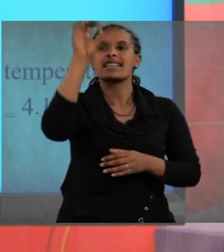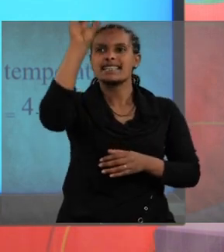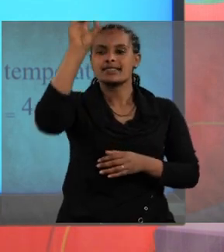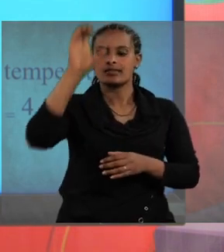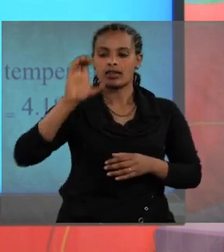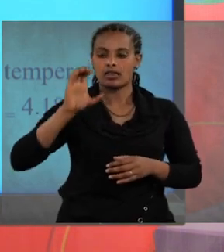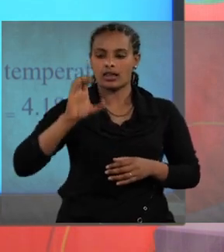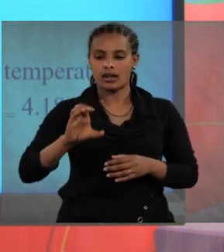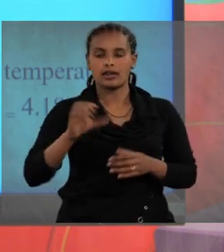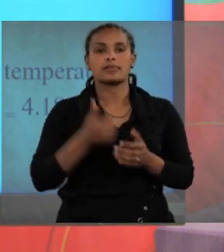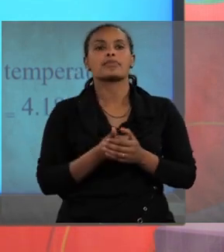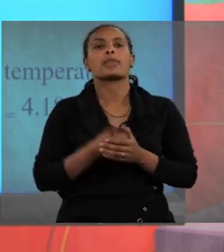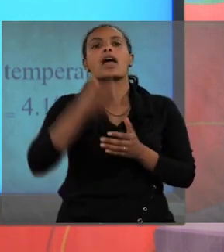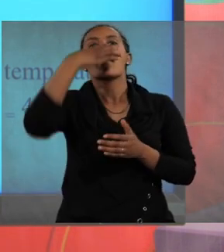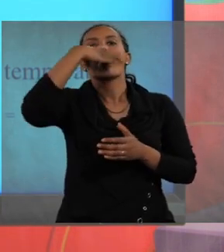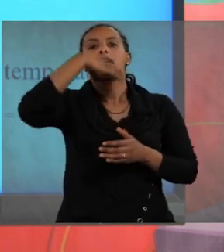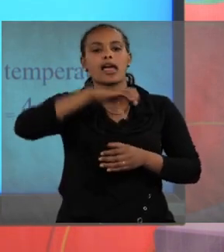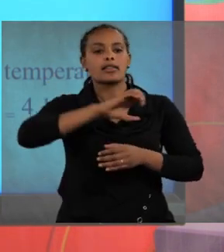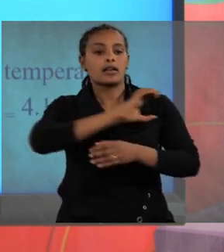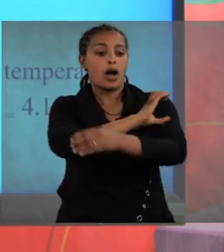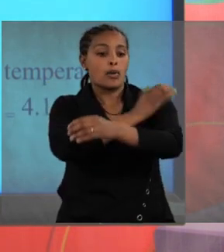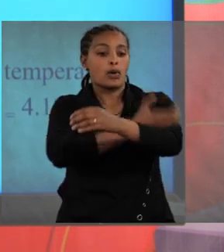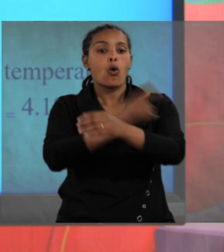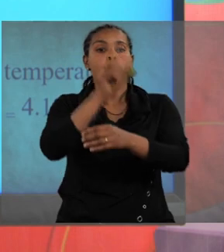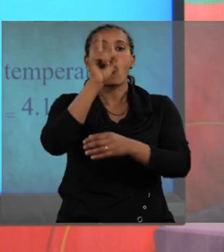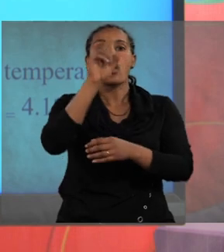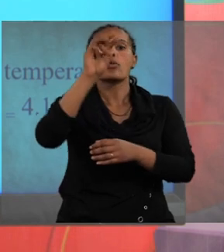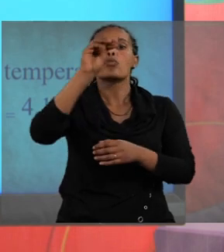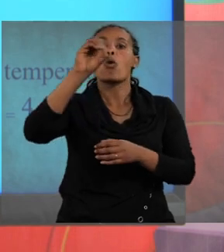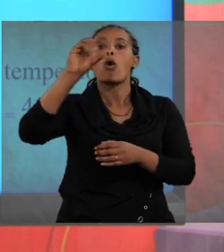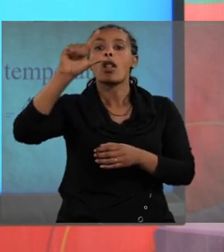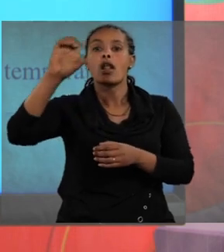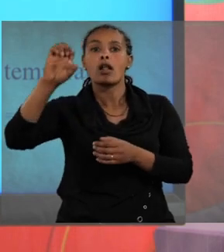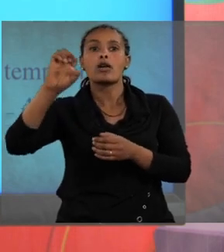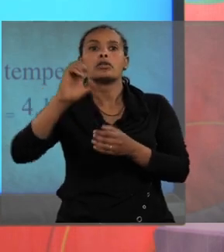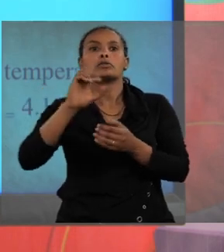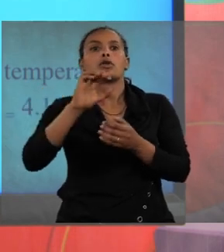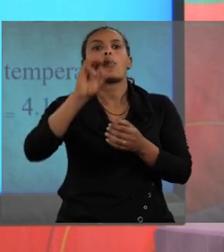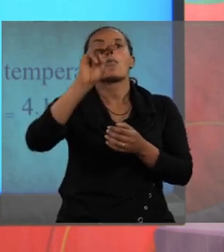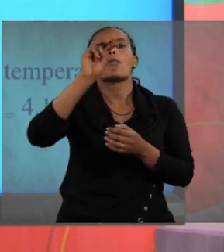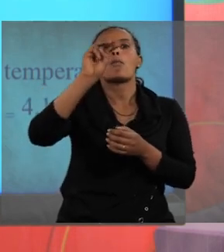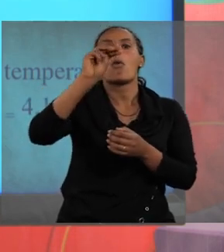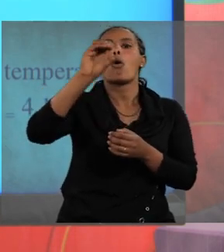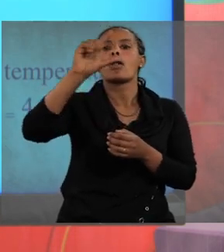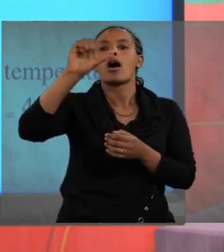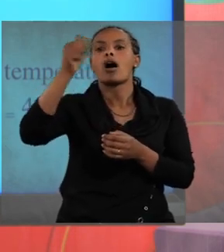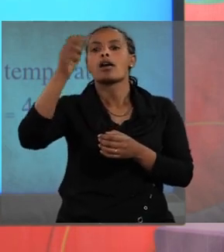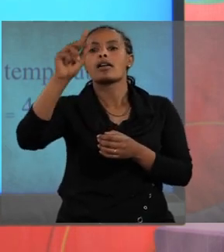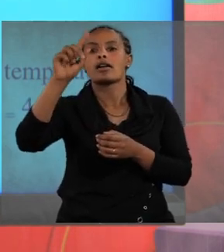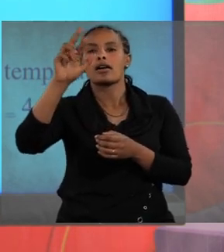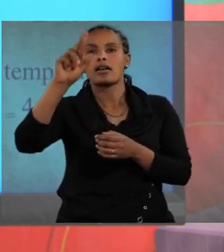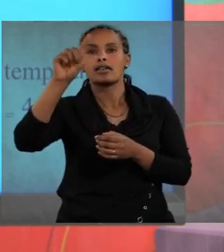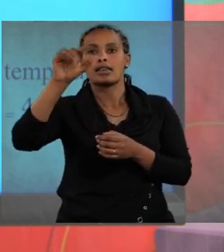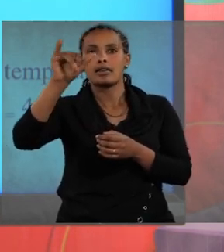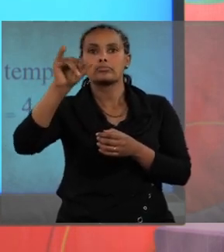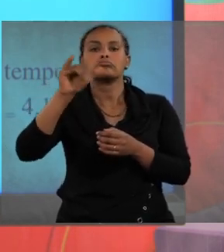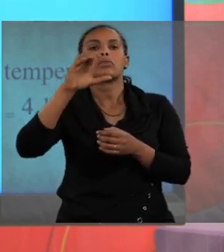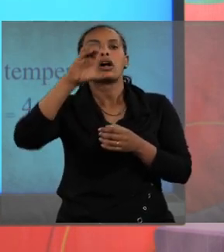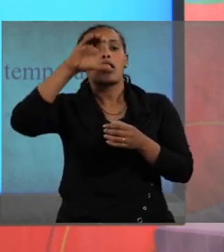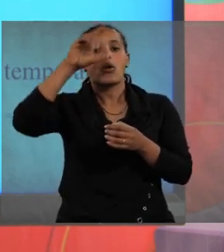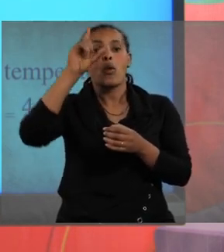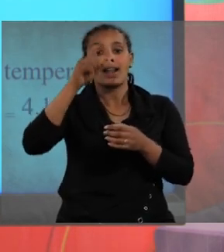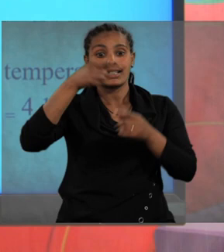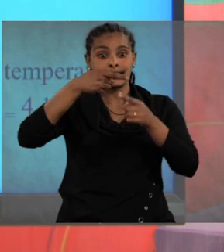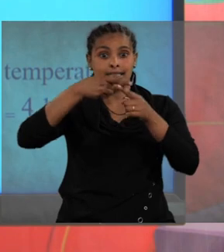centigrade. Heat capacity of 1 mole of a substance is molar heat capacity. Heat capacity of